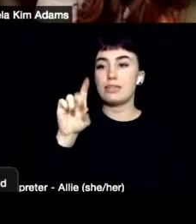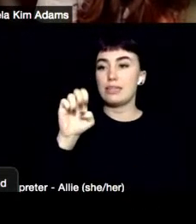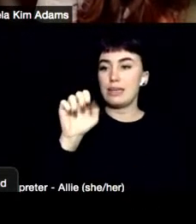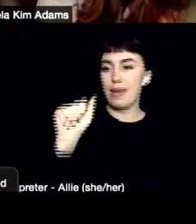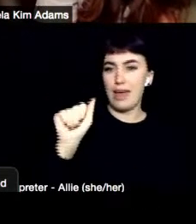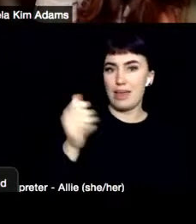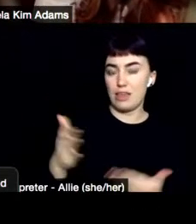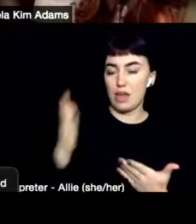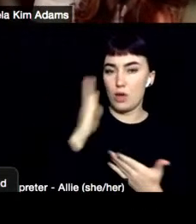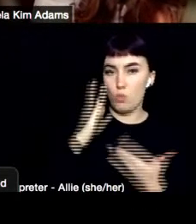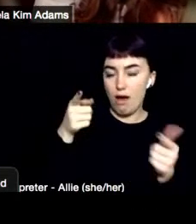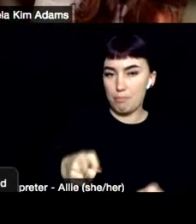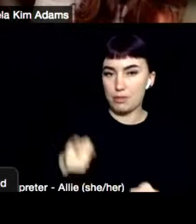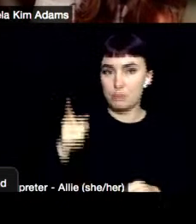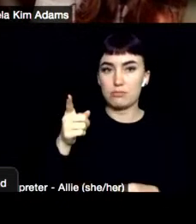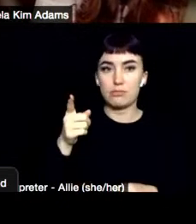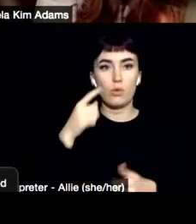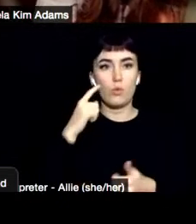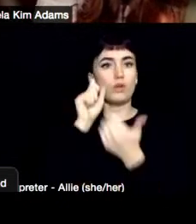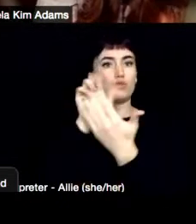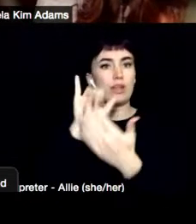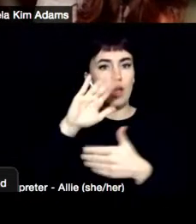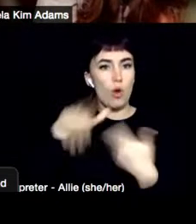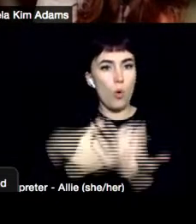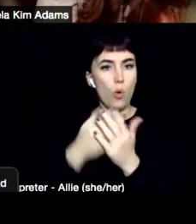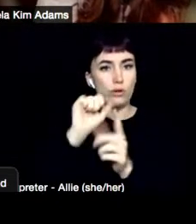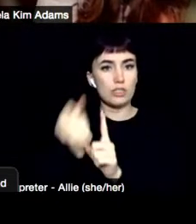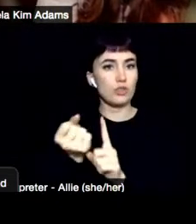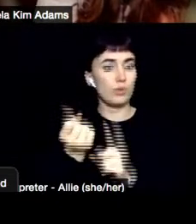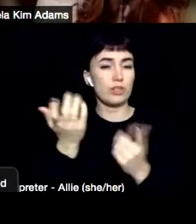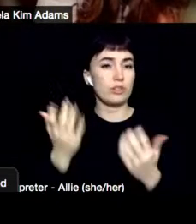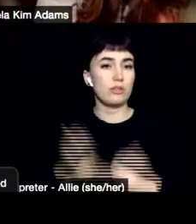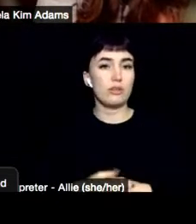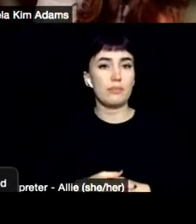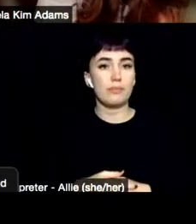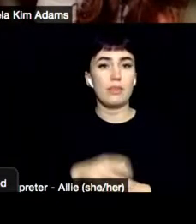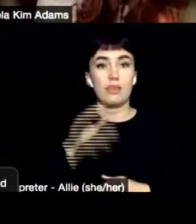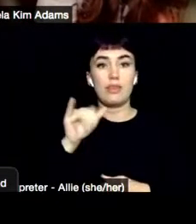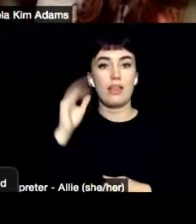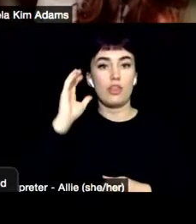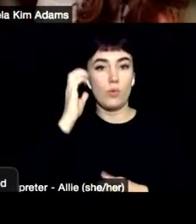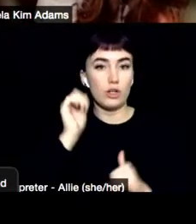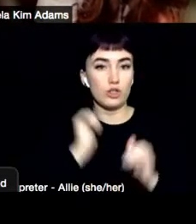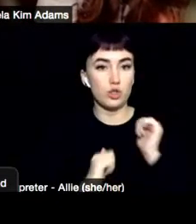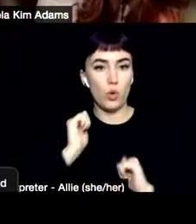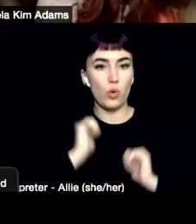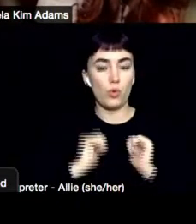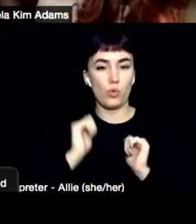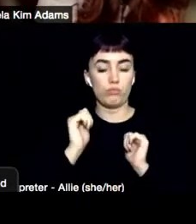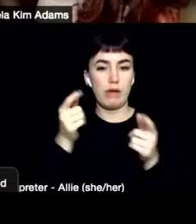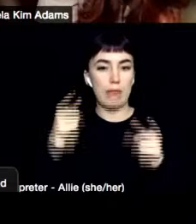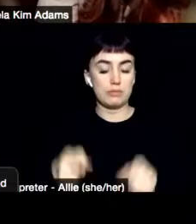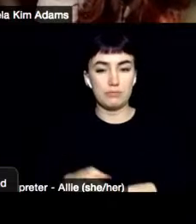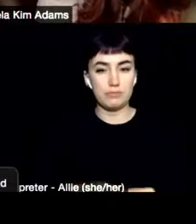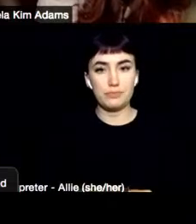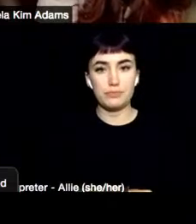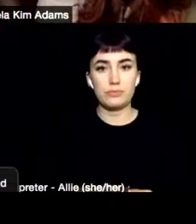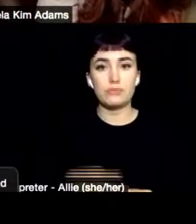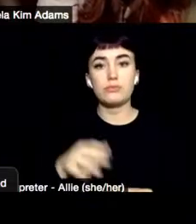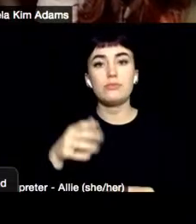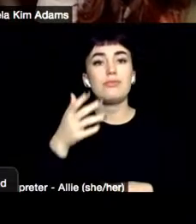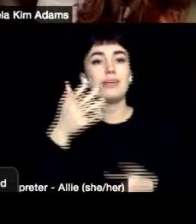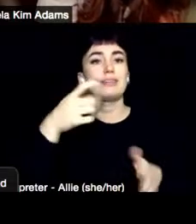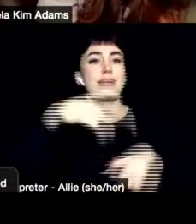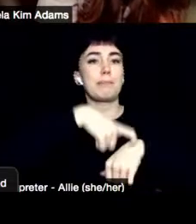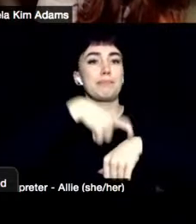up, which addresses that whole situation, and that this radio show was going to have gone on. So it's very disturbing.